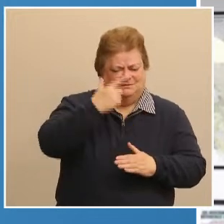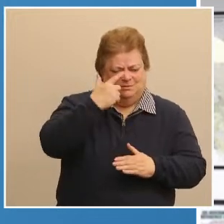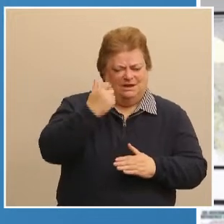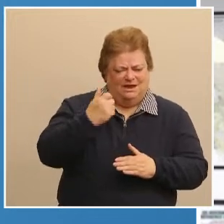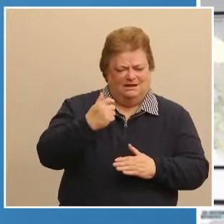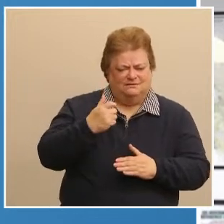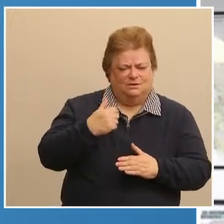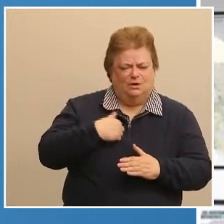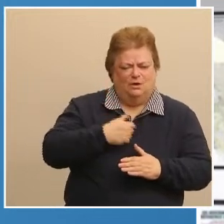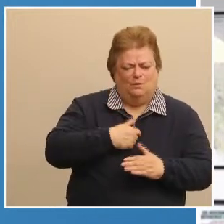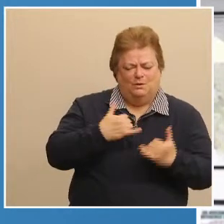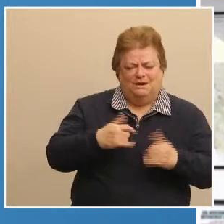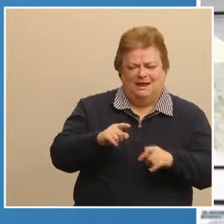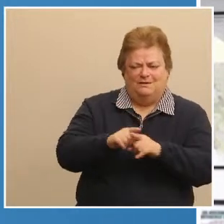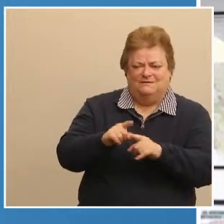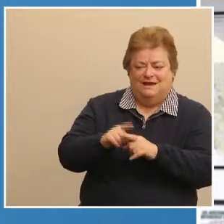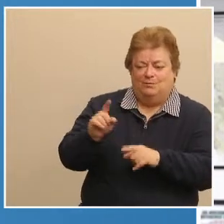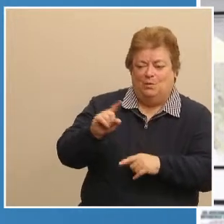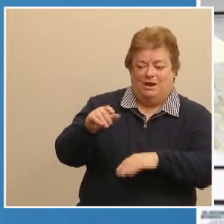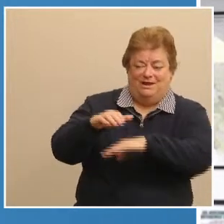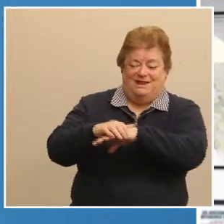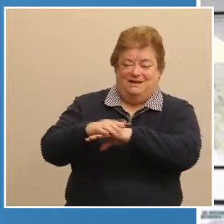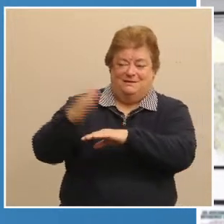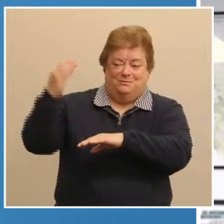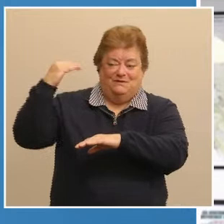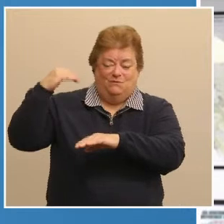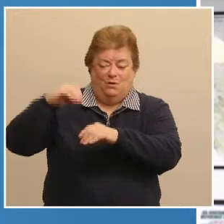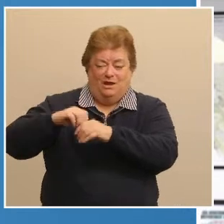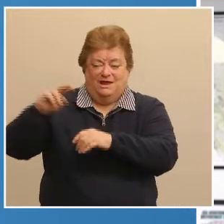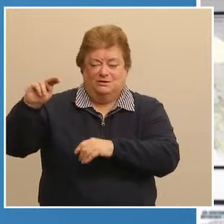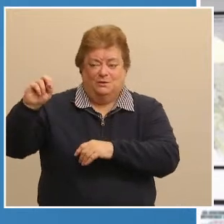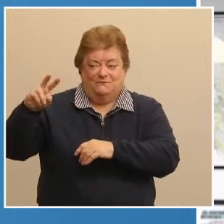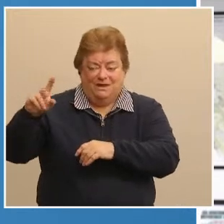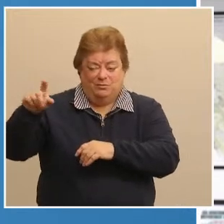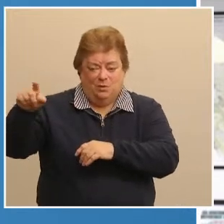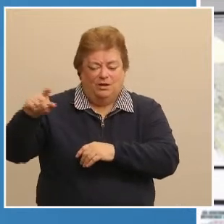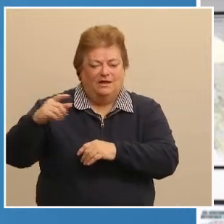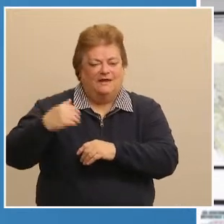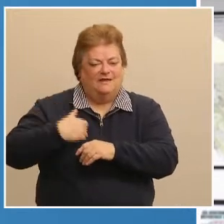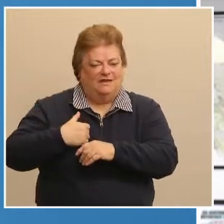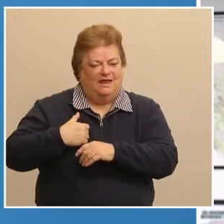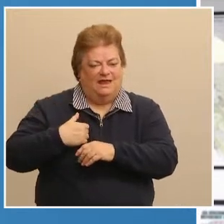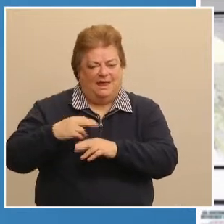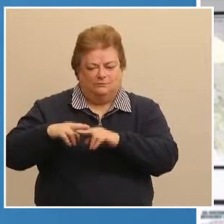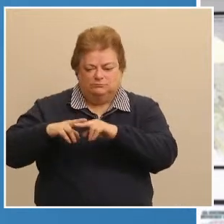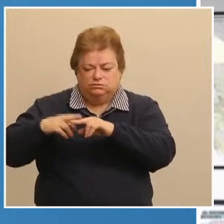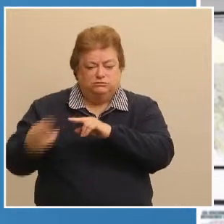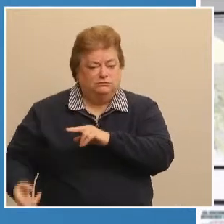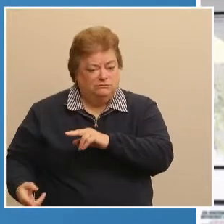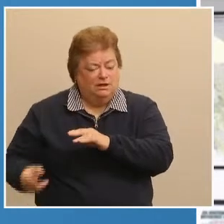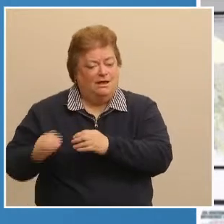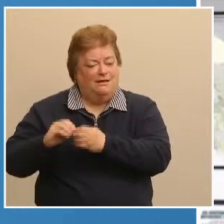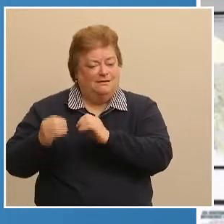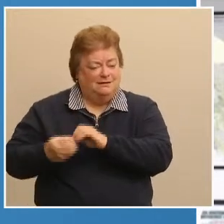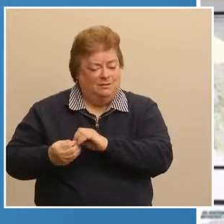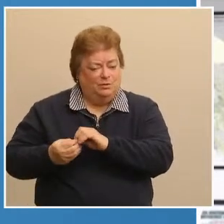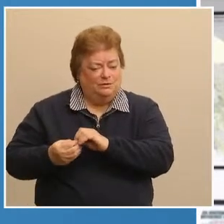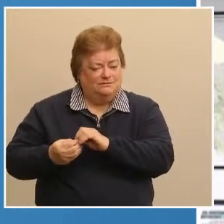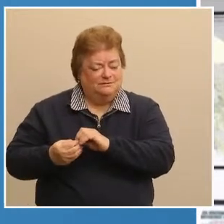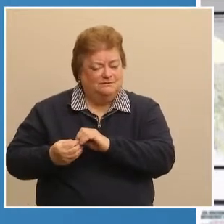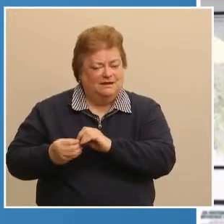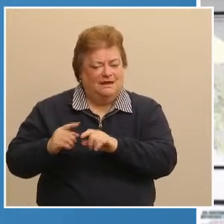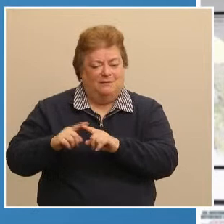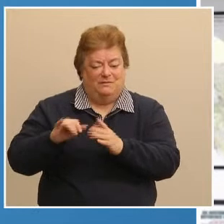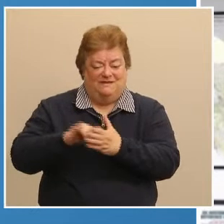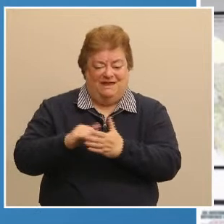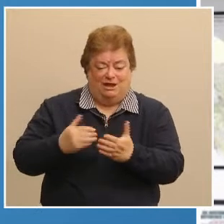similar to where England or the UK was back in November, where they had dramatically declining rates, but this